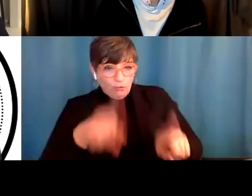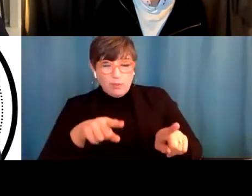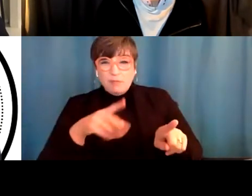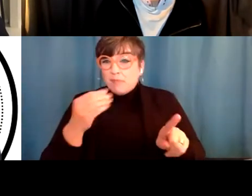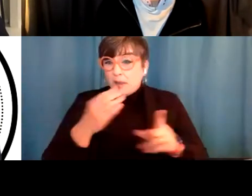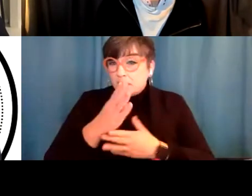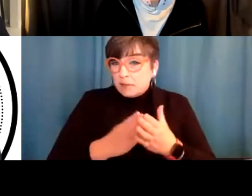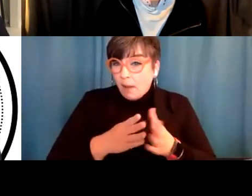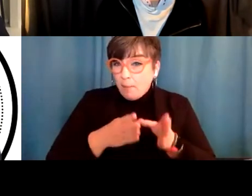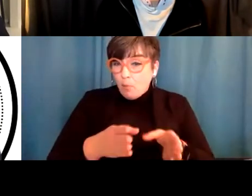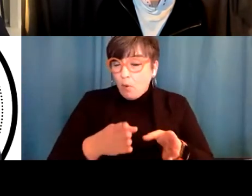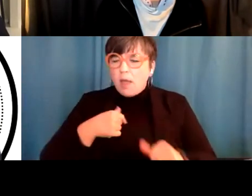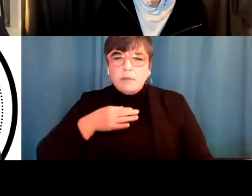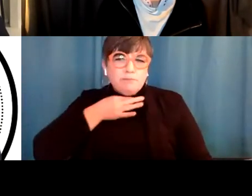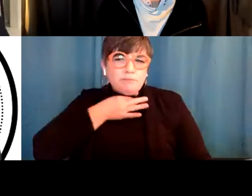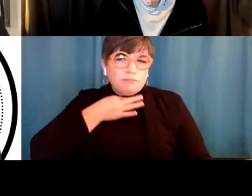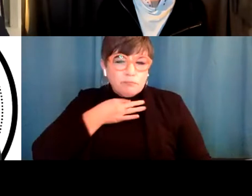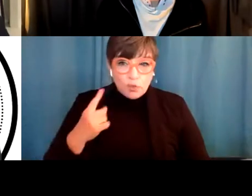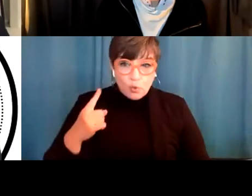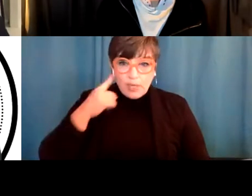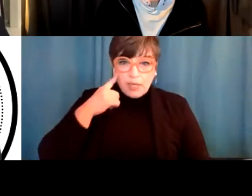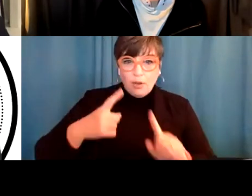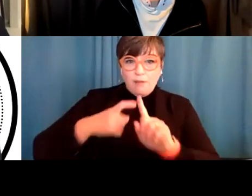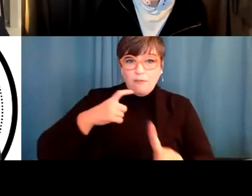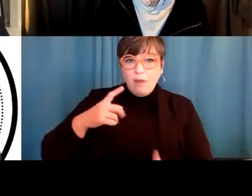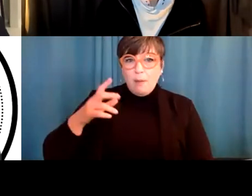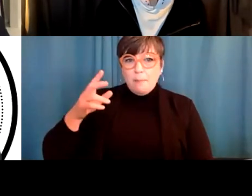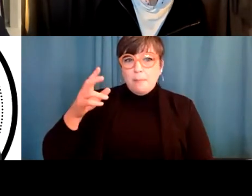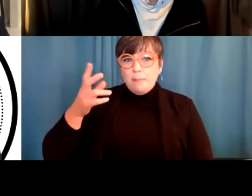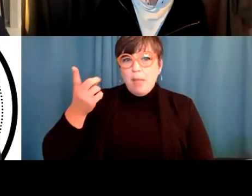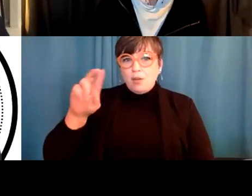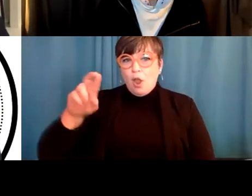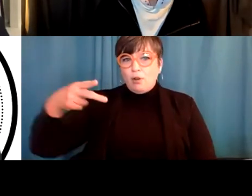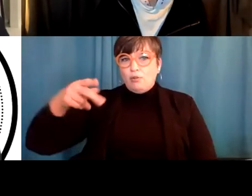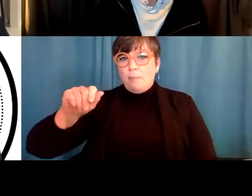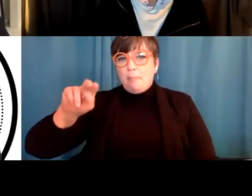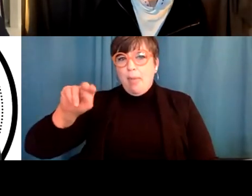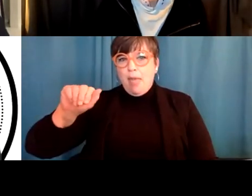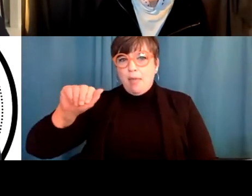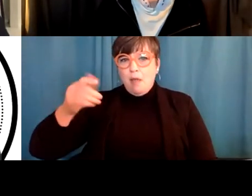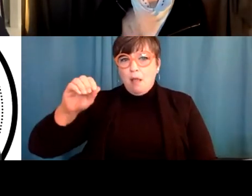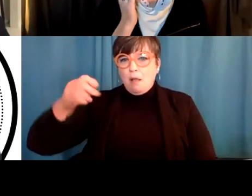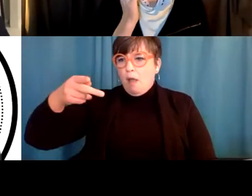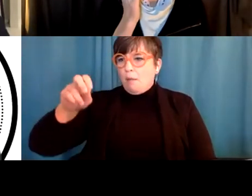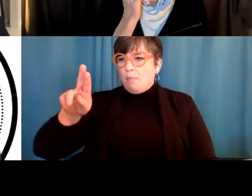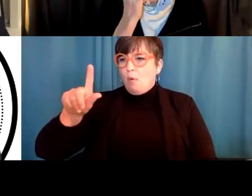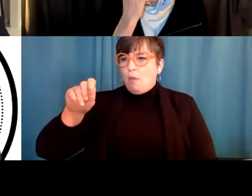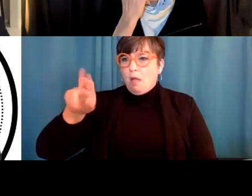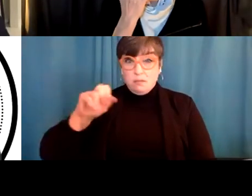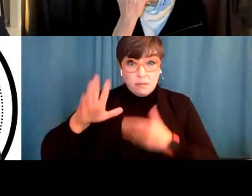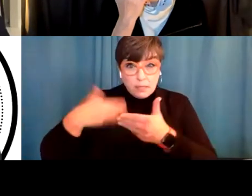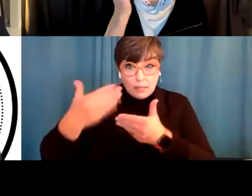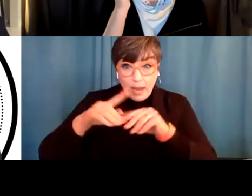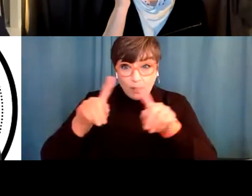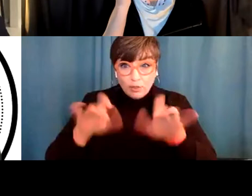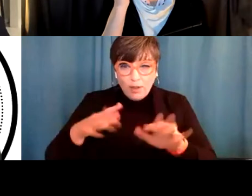know, I'd be interested to hear what Dr. Panagopoulos finds in his next survey. But in some ways, you know, the visual of kind of smashing